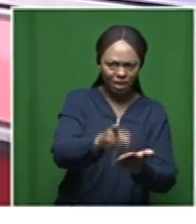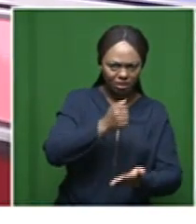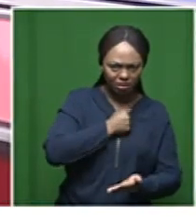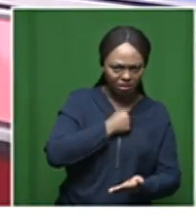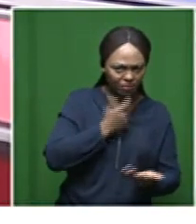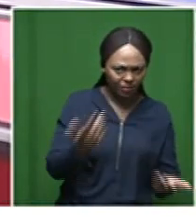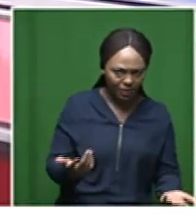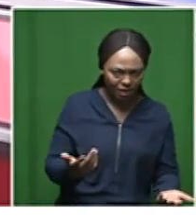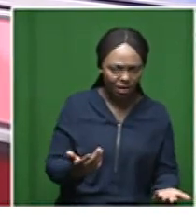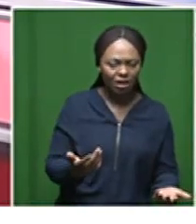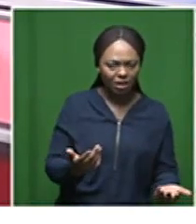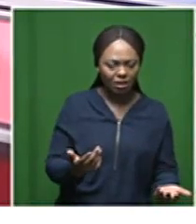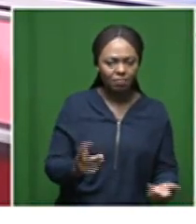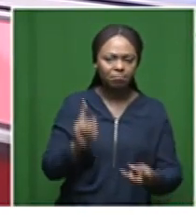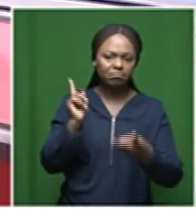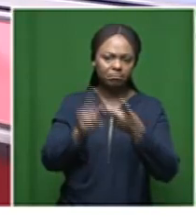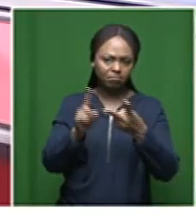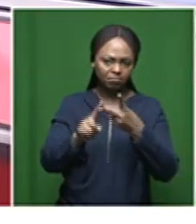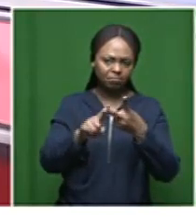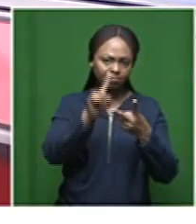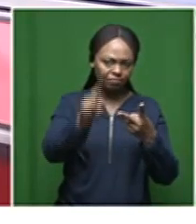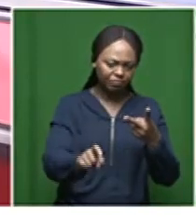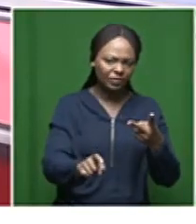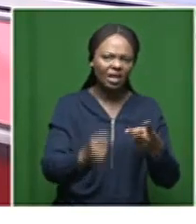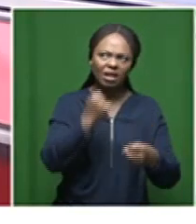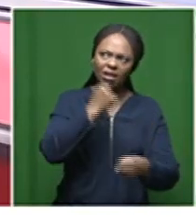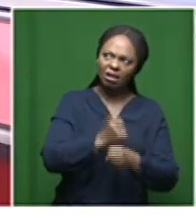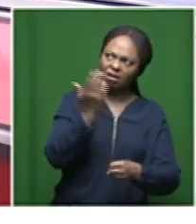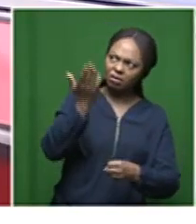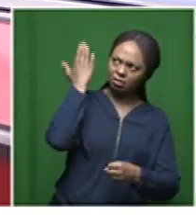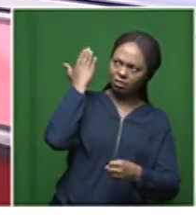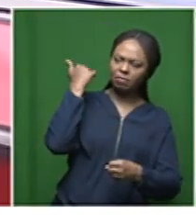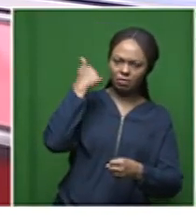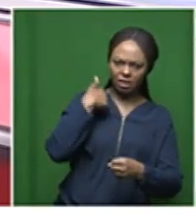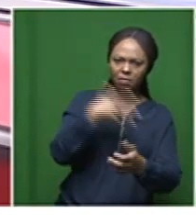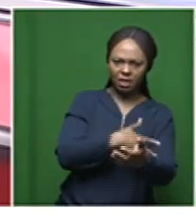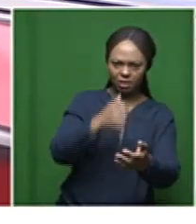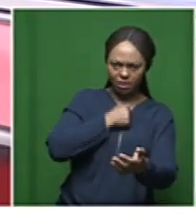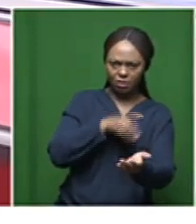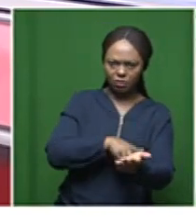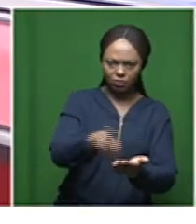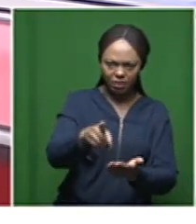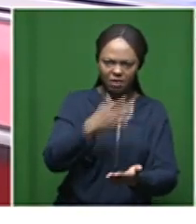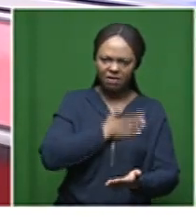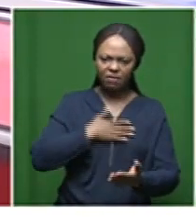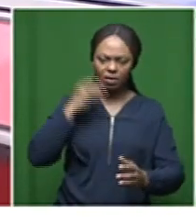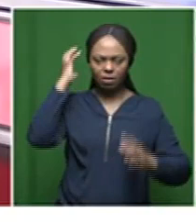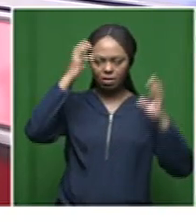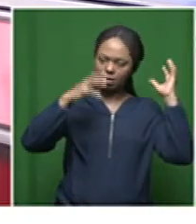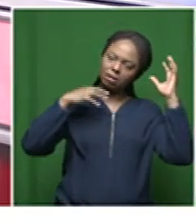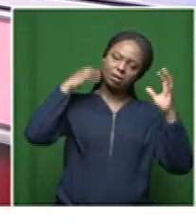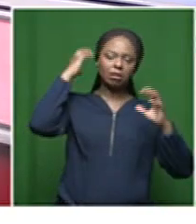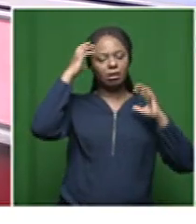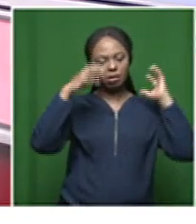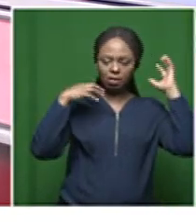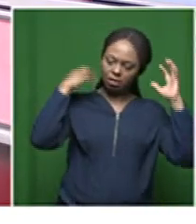And secondly, I think last year when I donated, I felt dizzy and all that. So I want to find out